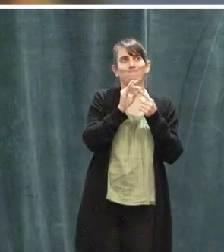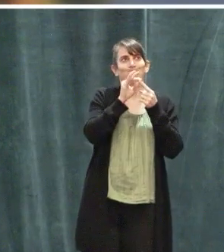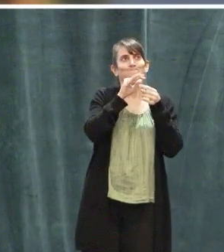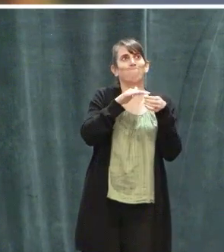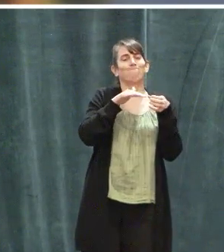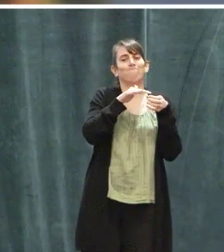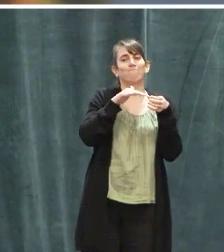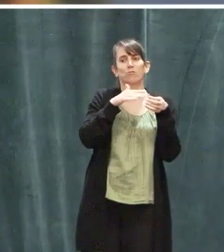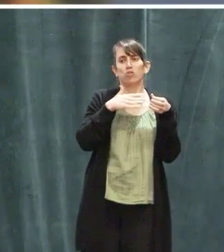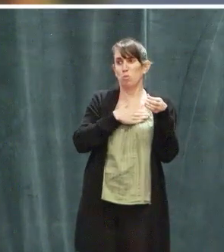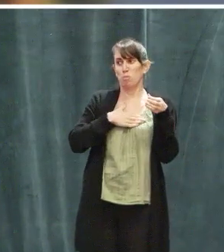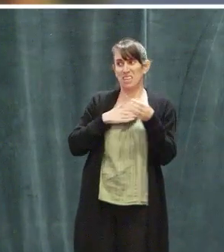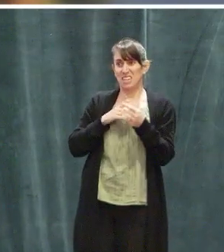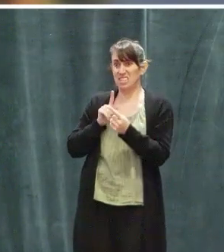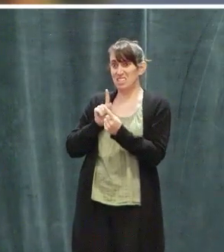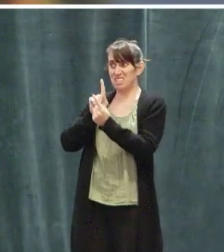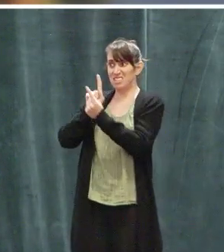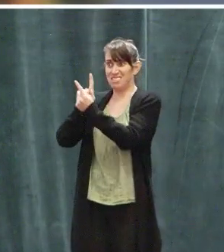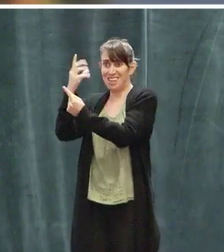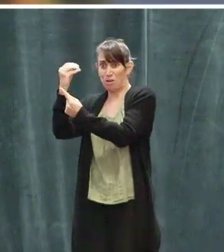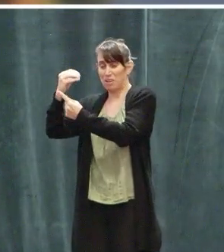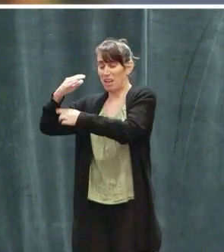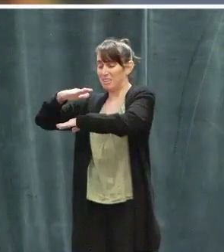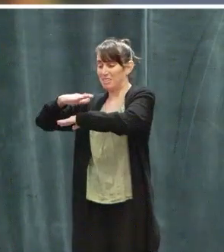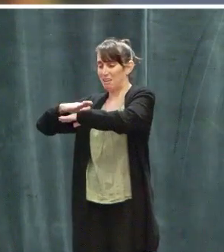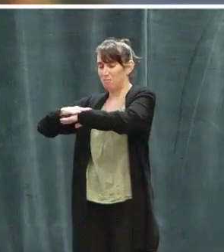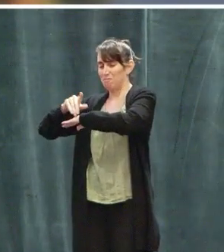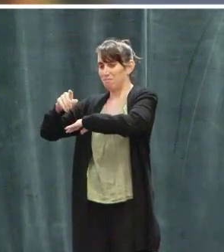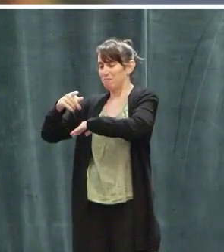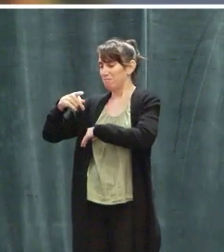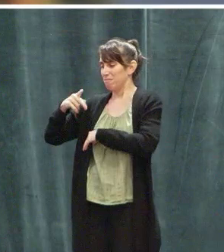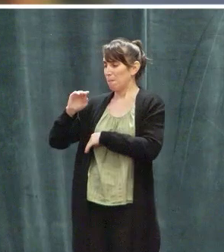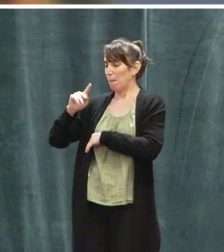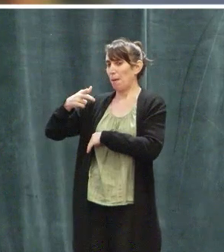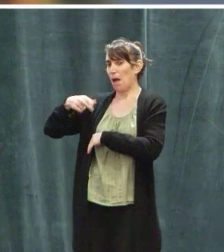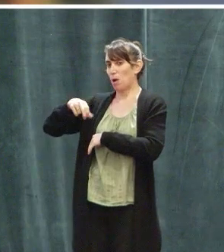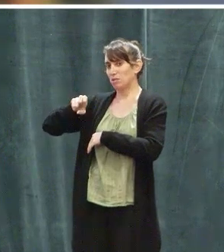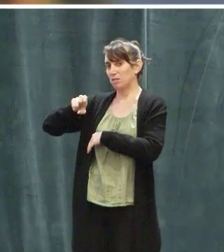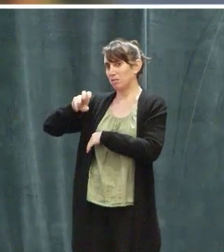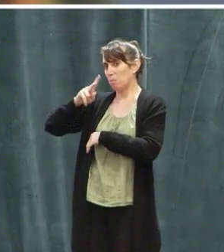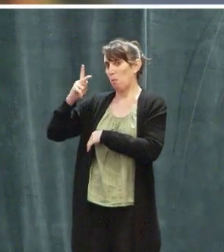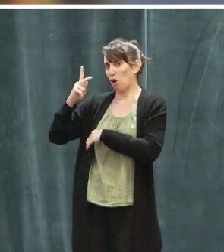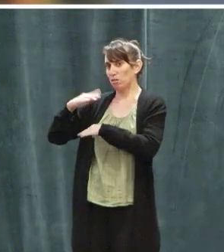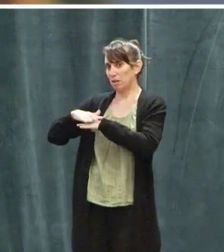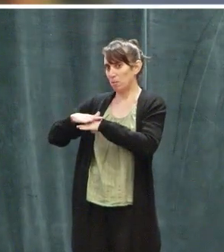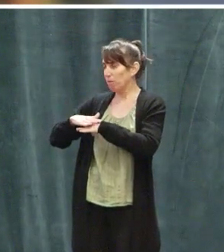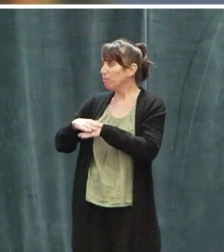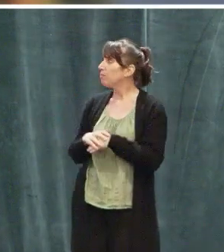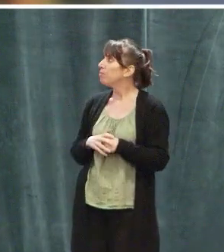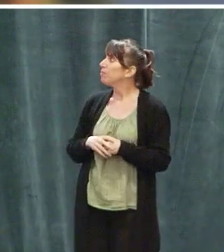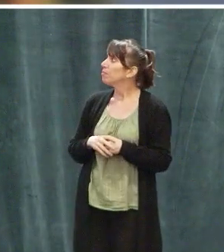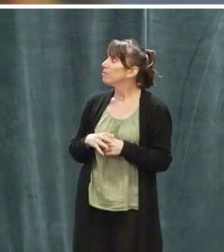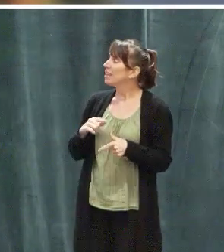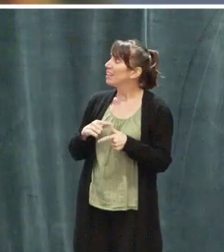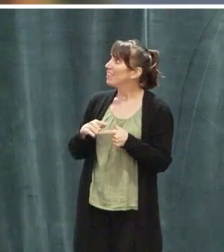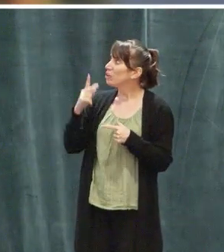please stop by the Pump House Park table. We would love to hear additional feedback from you guys. And then you can see that the wall starts